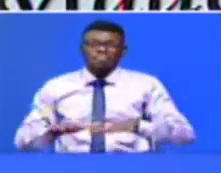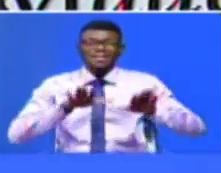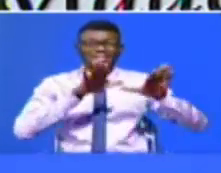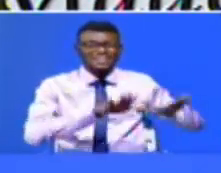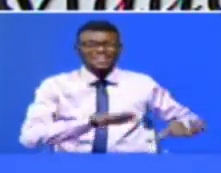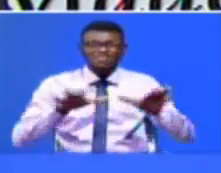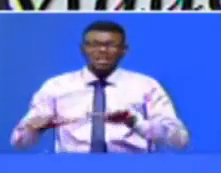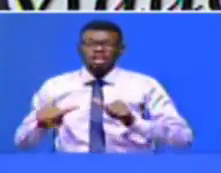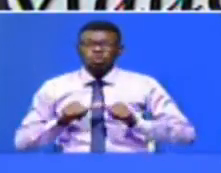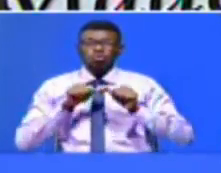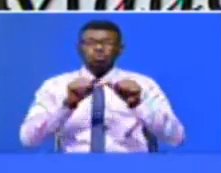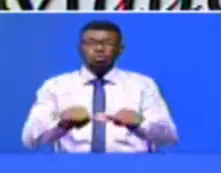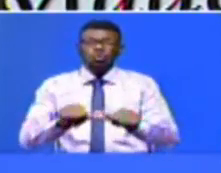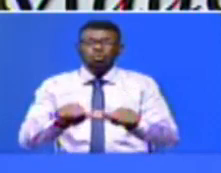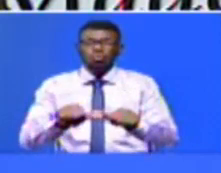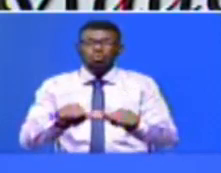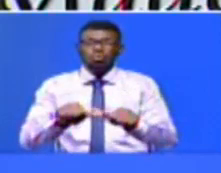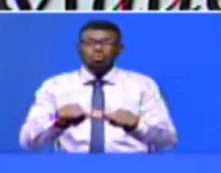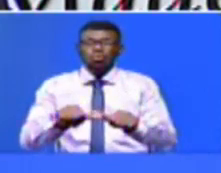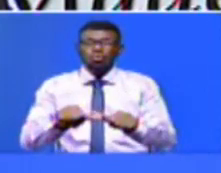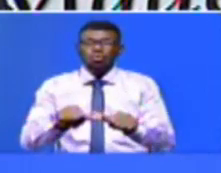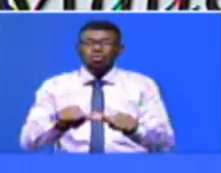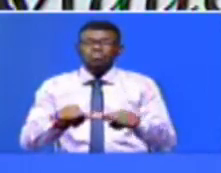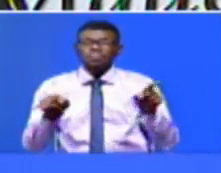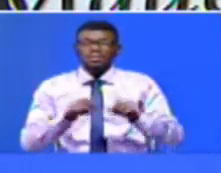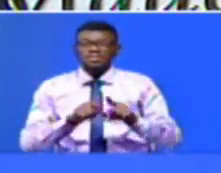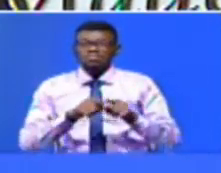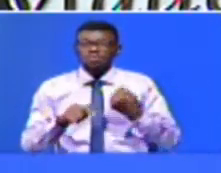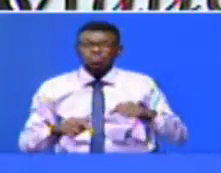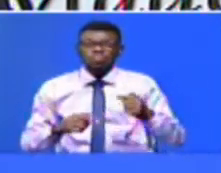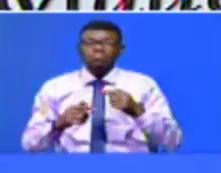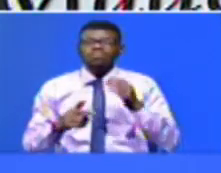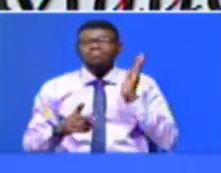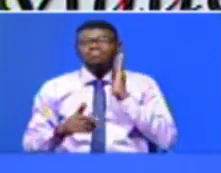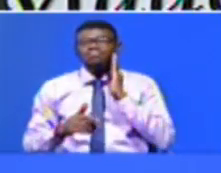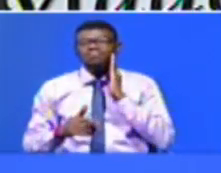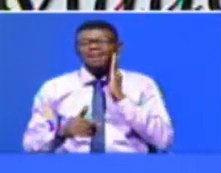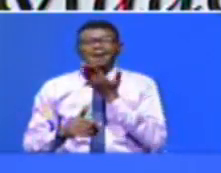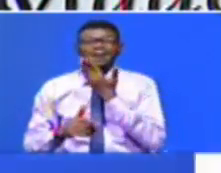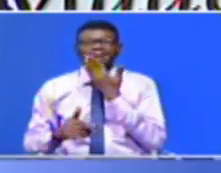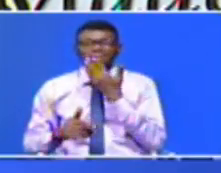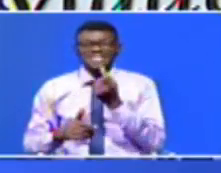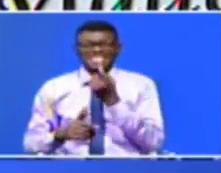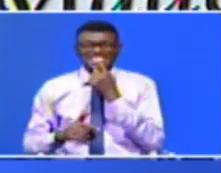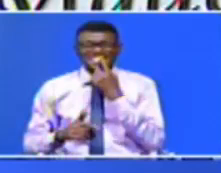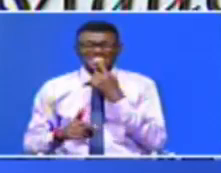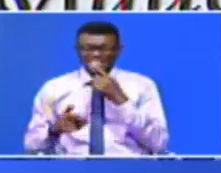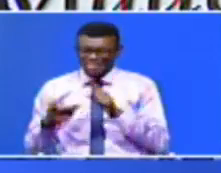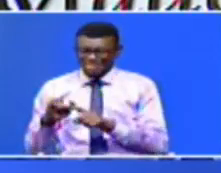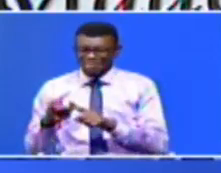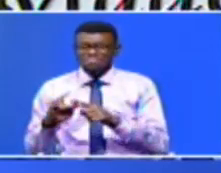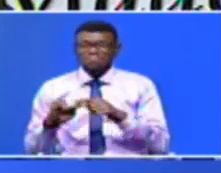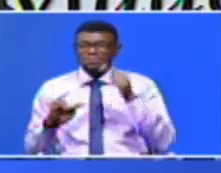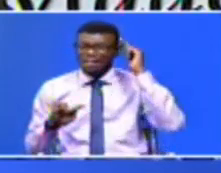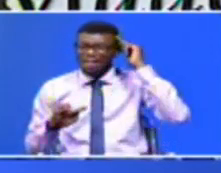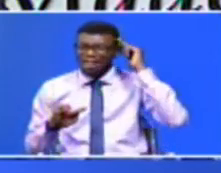call in-betweenness. We are white, but not white enough. Black, but